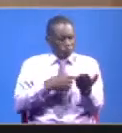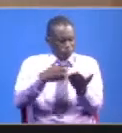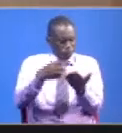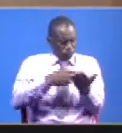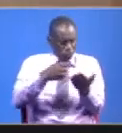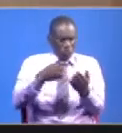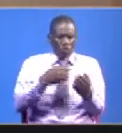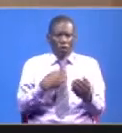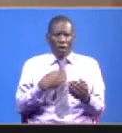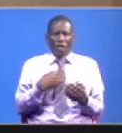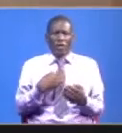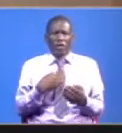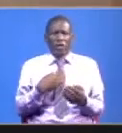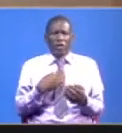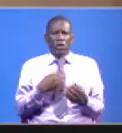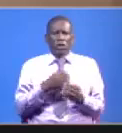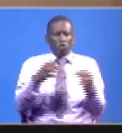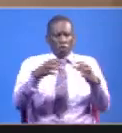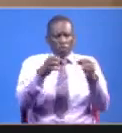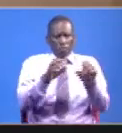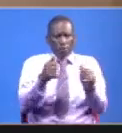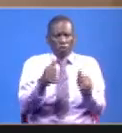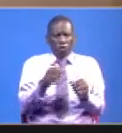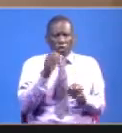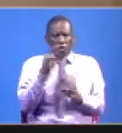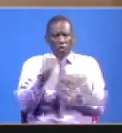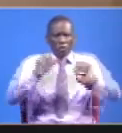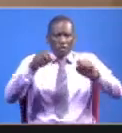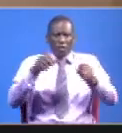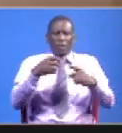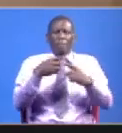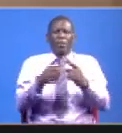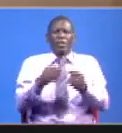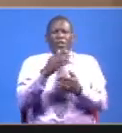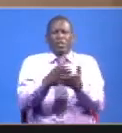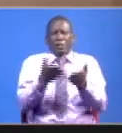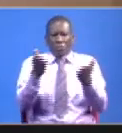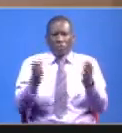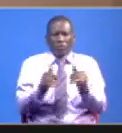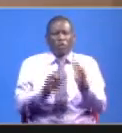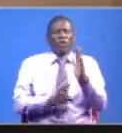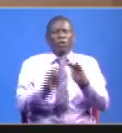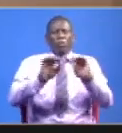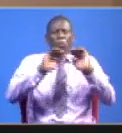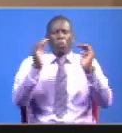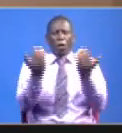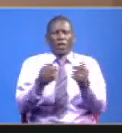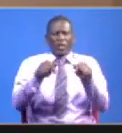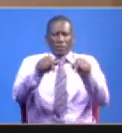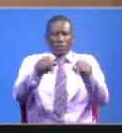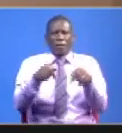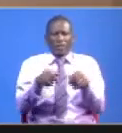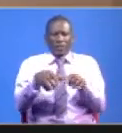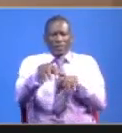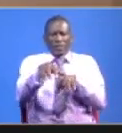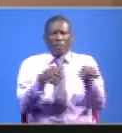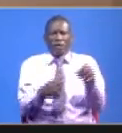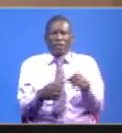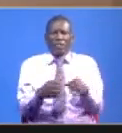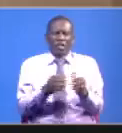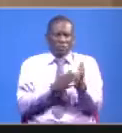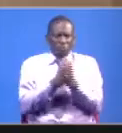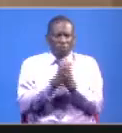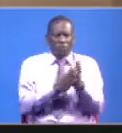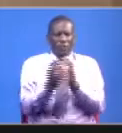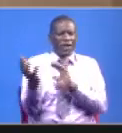under negotiations. We still haven't had any words yet, whether or not they've agreed. But some of the things that the developing world wants in that draft is,